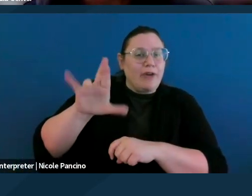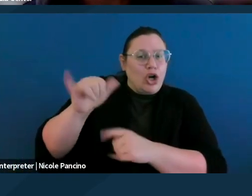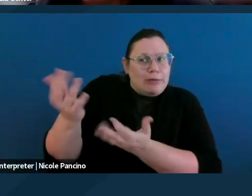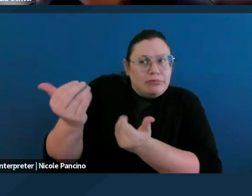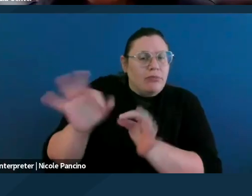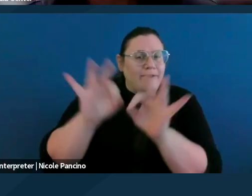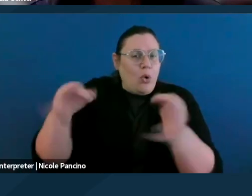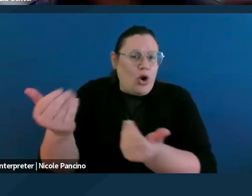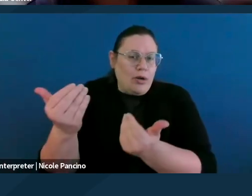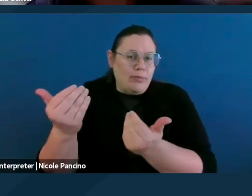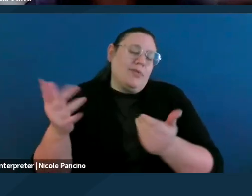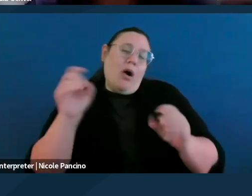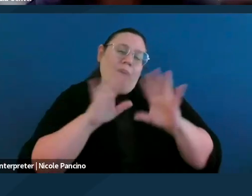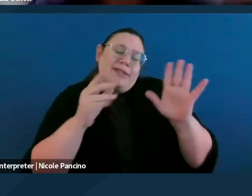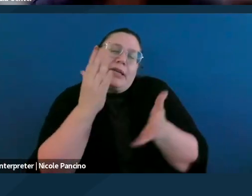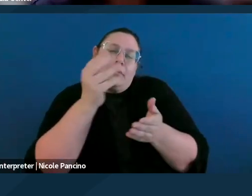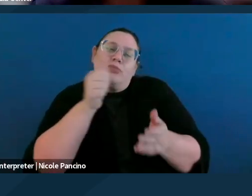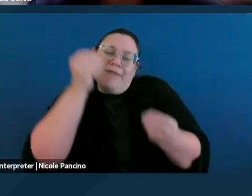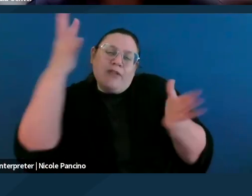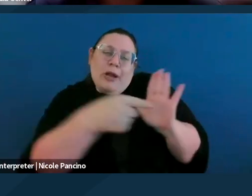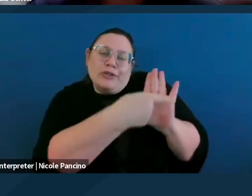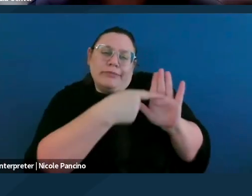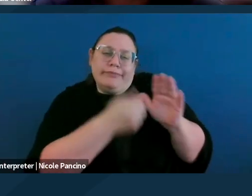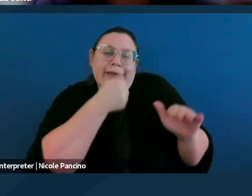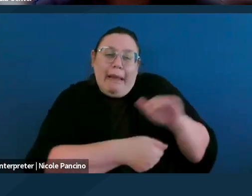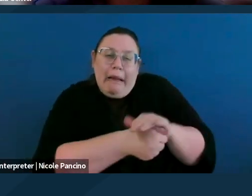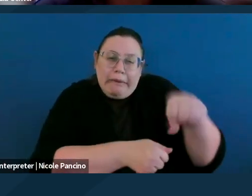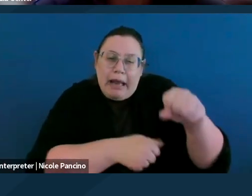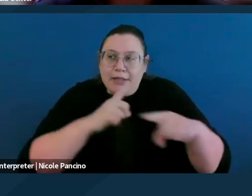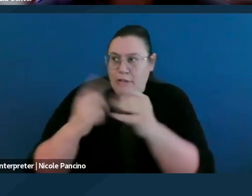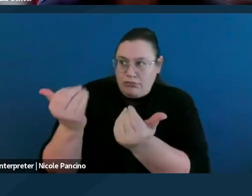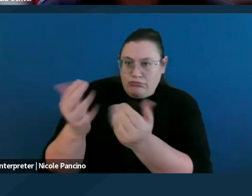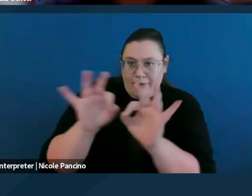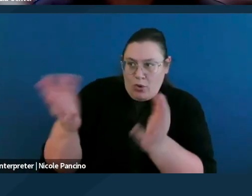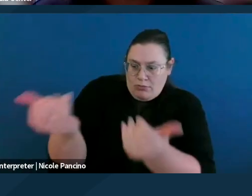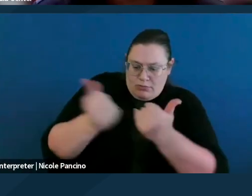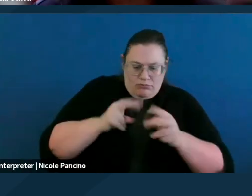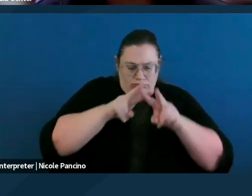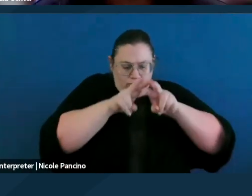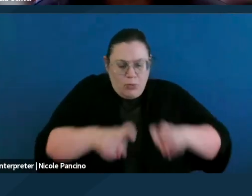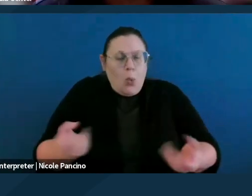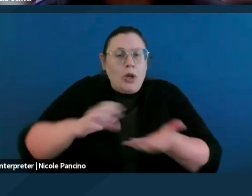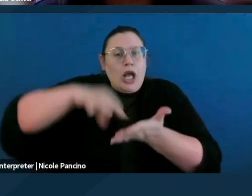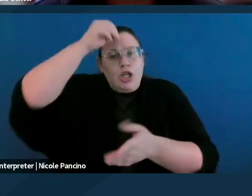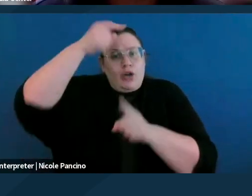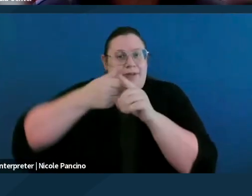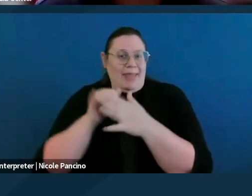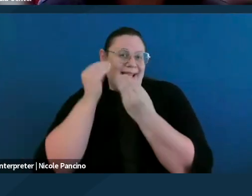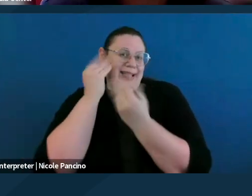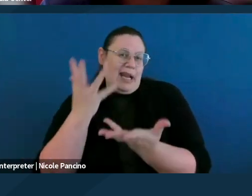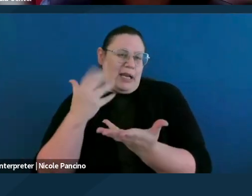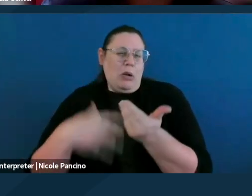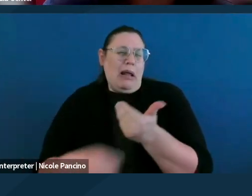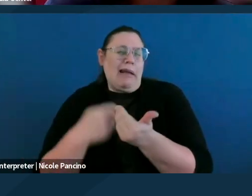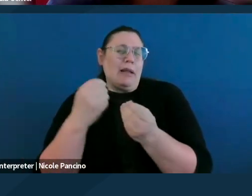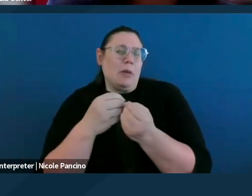I mean, they have to be redacted, but all of those forms to see what you find out from that data. So just wanted to add a little more nuance to